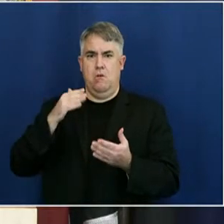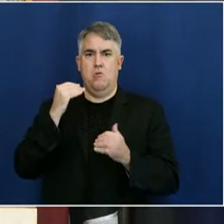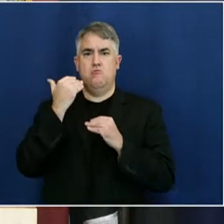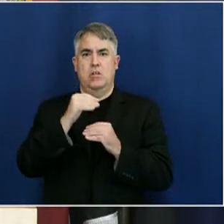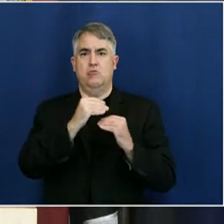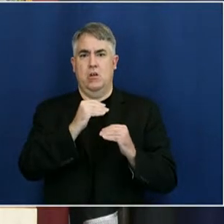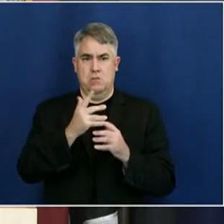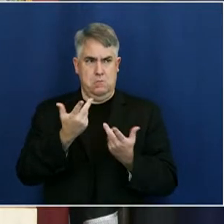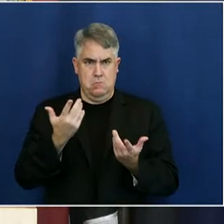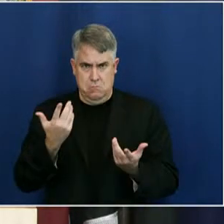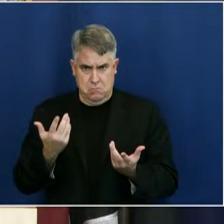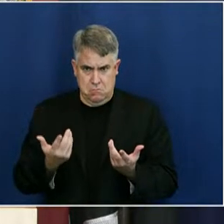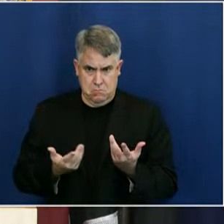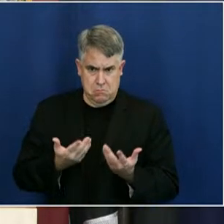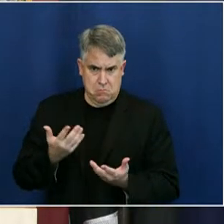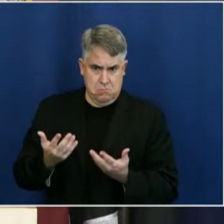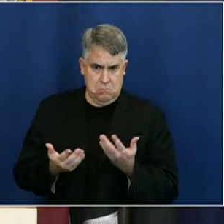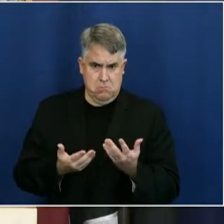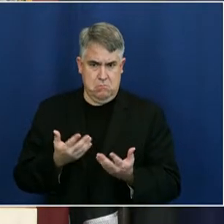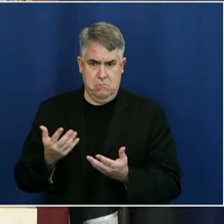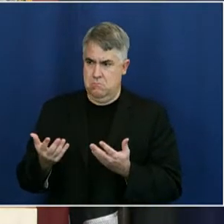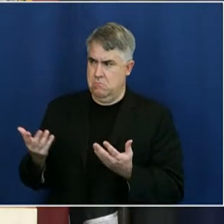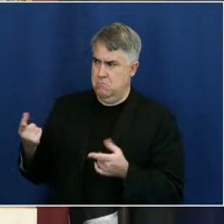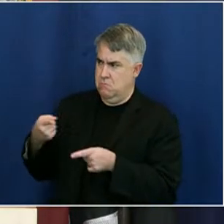then secondly,